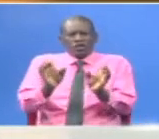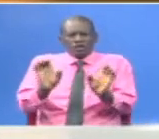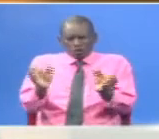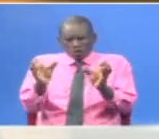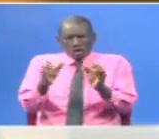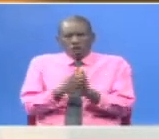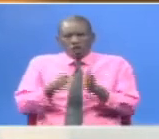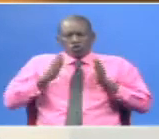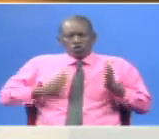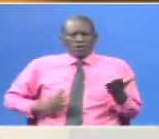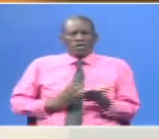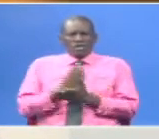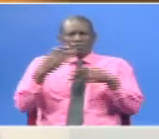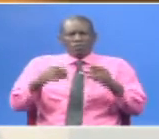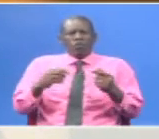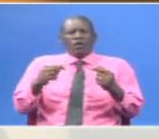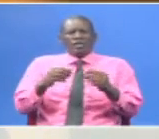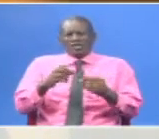critical of the regime.